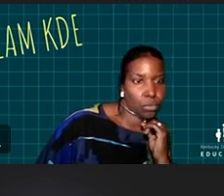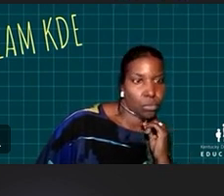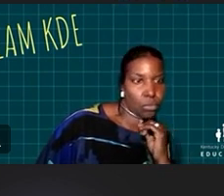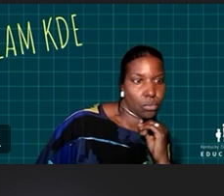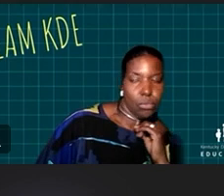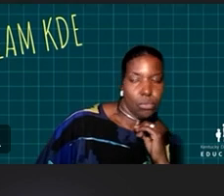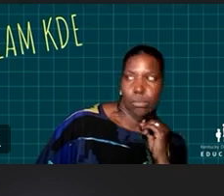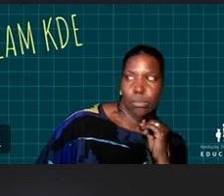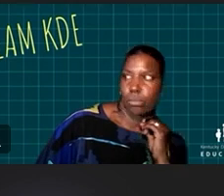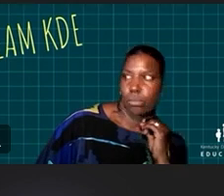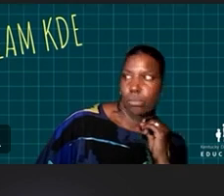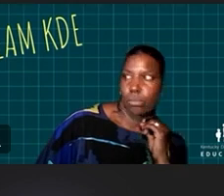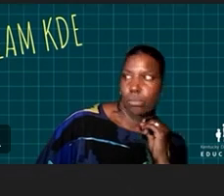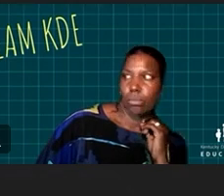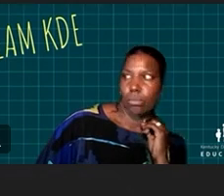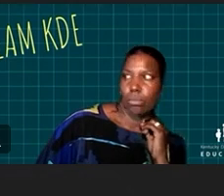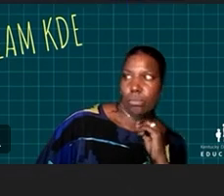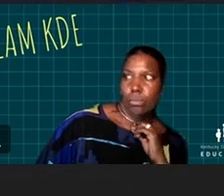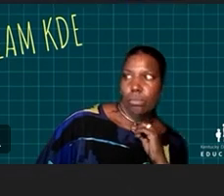anything. So, yeah.